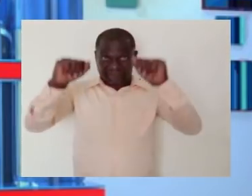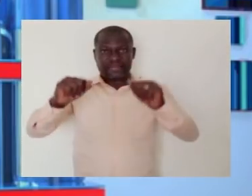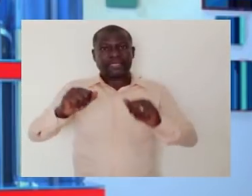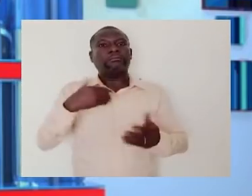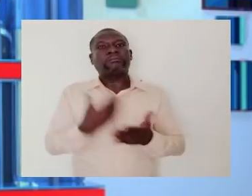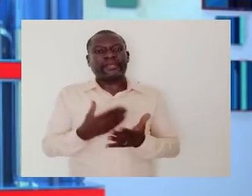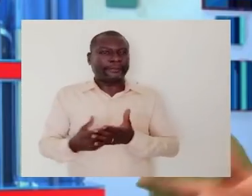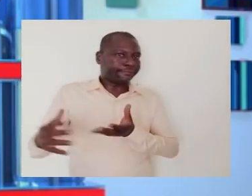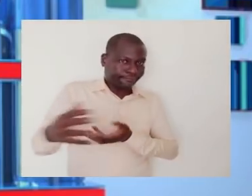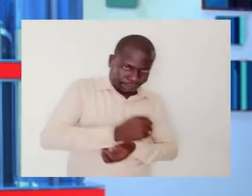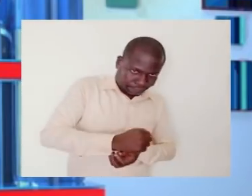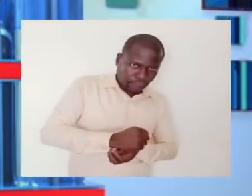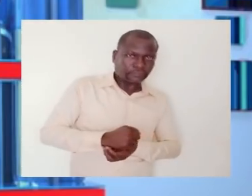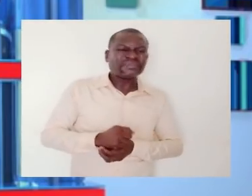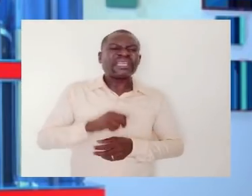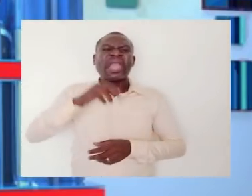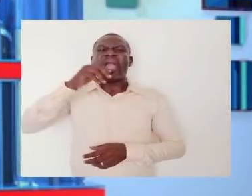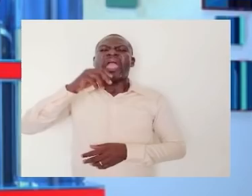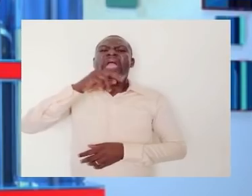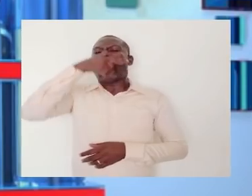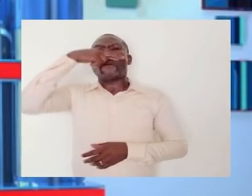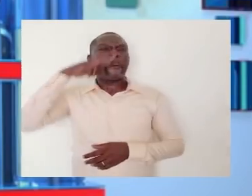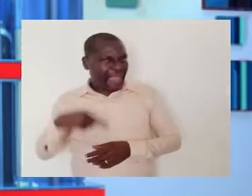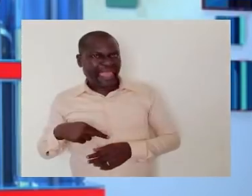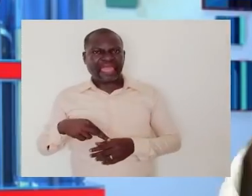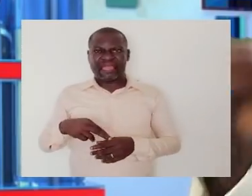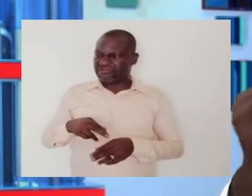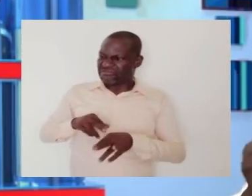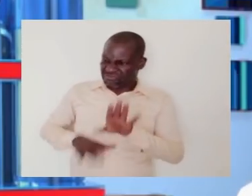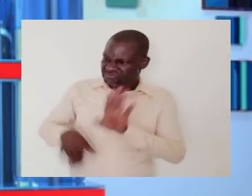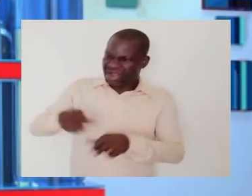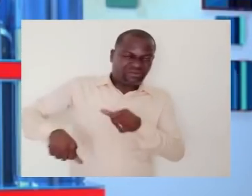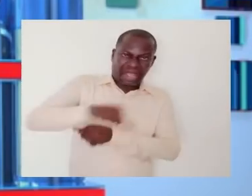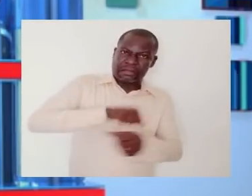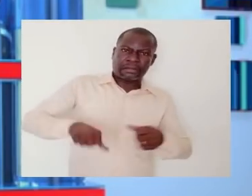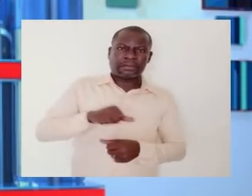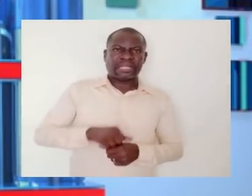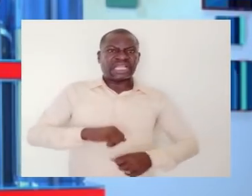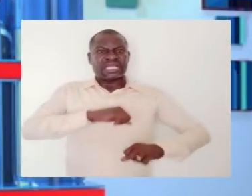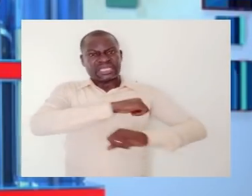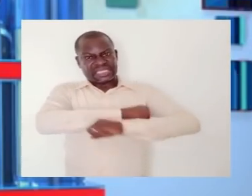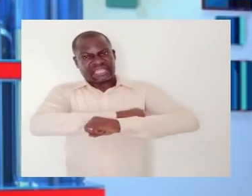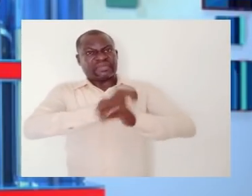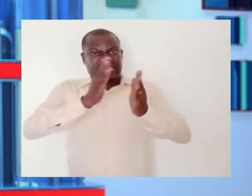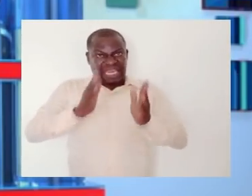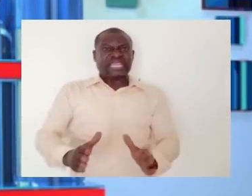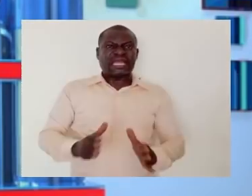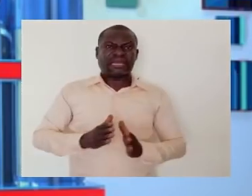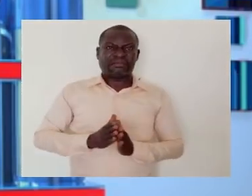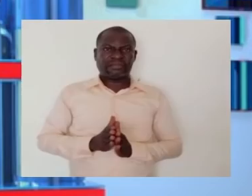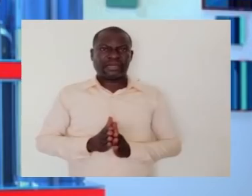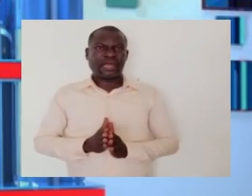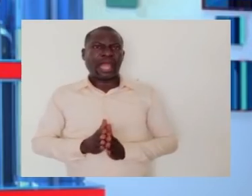juma, I si can you bring for a reform and one system nemo. Security